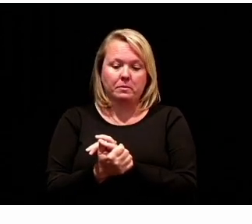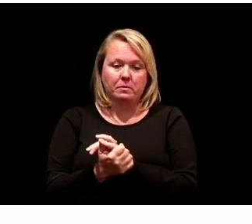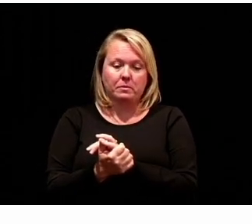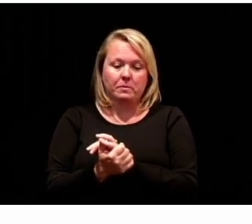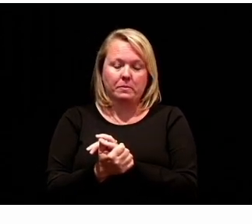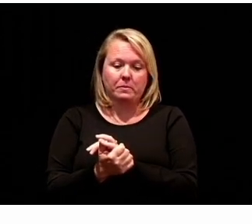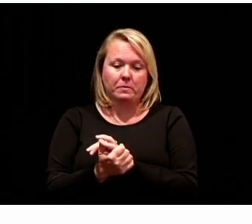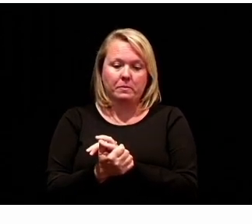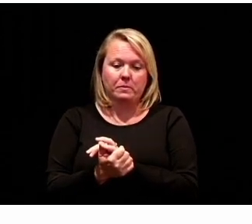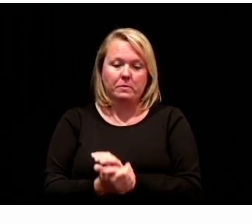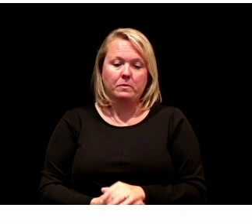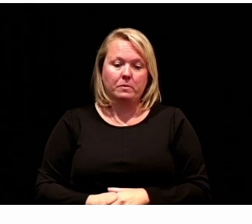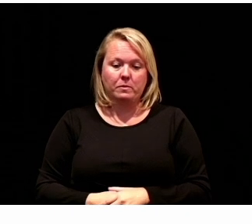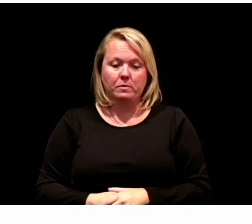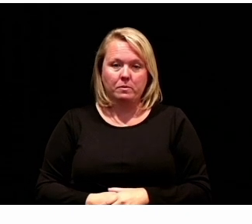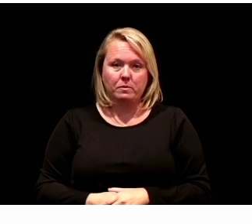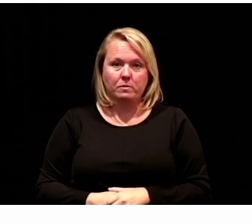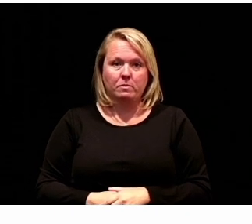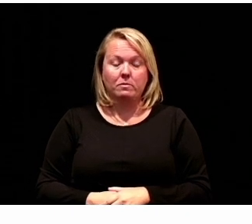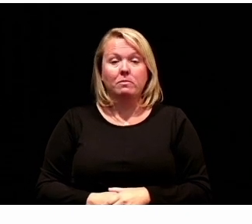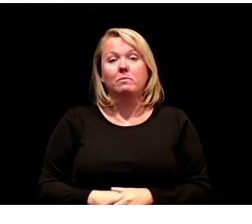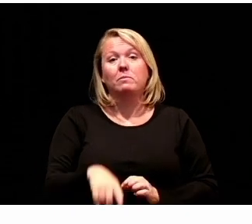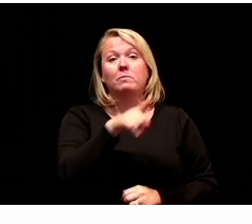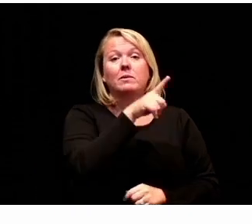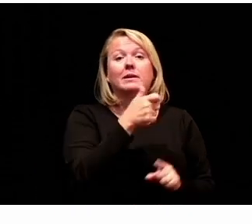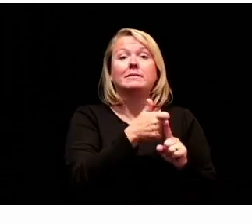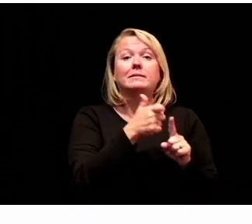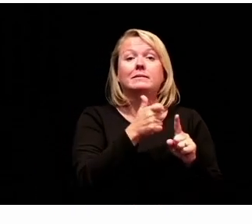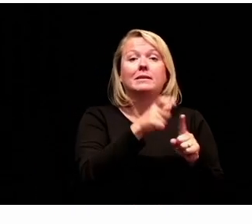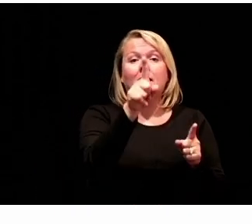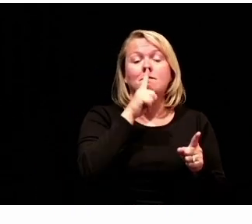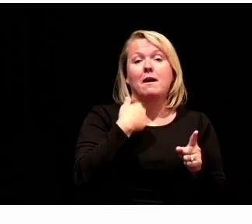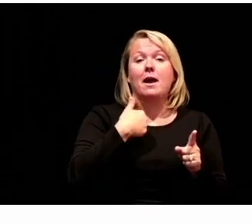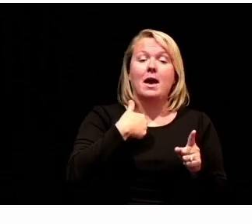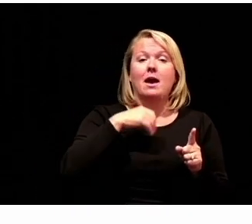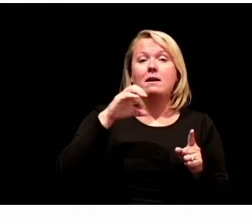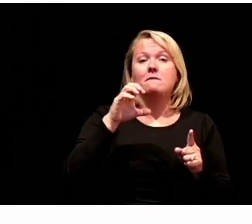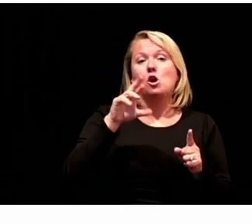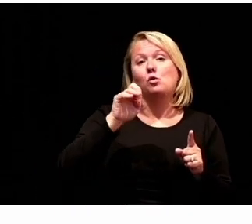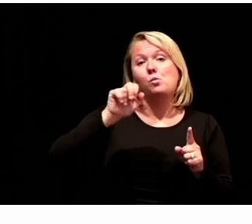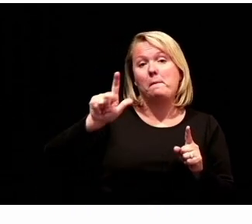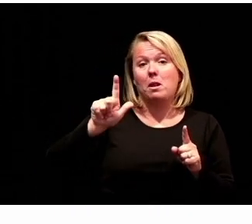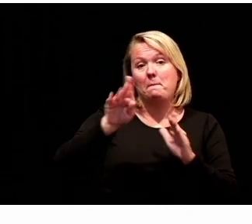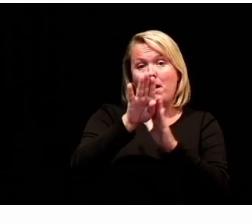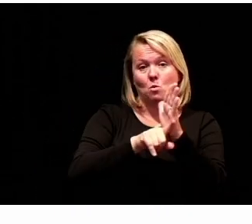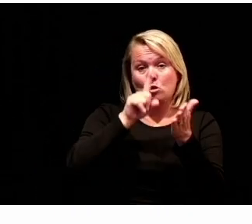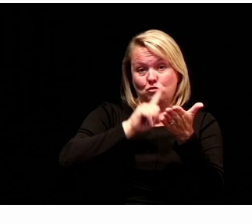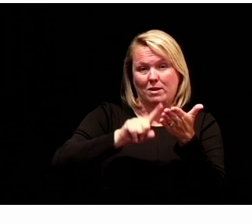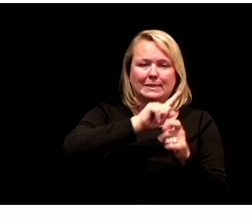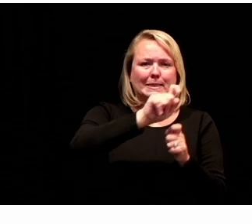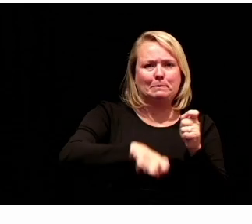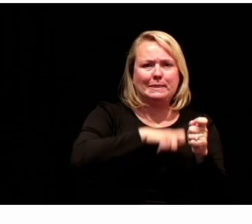a I guess it does not require intent. It's more to address policies and rules that has